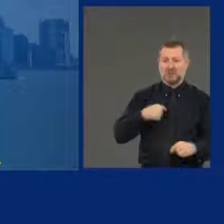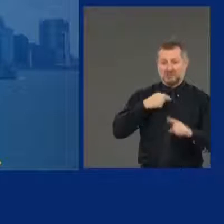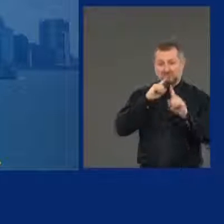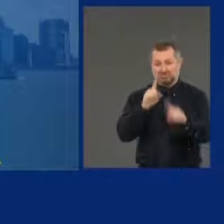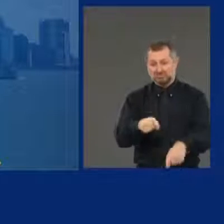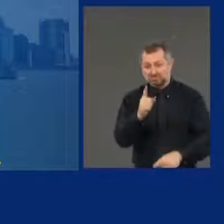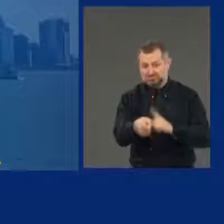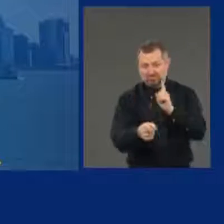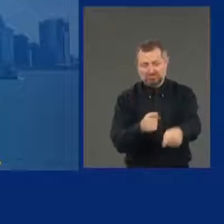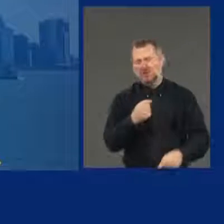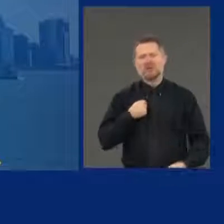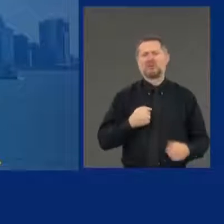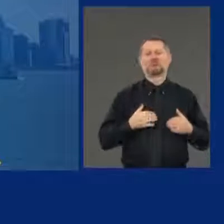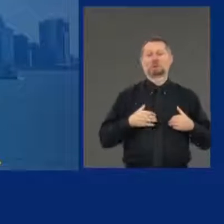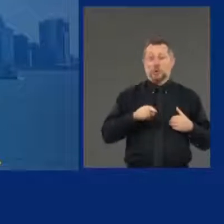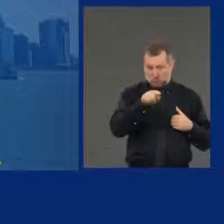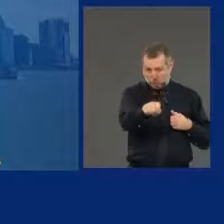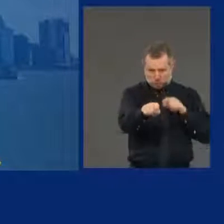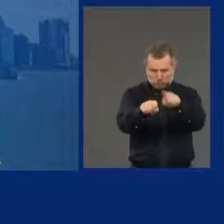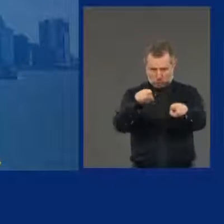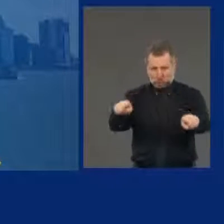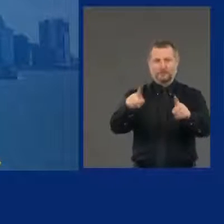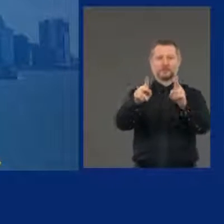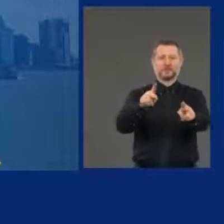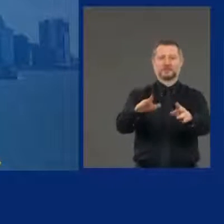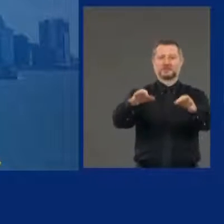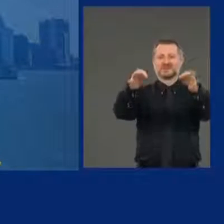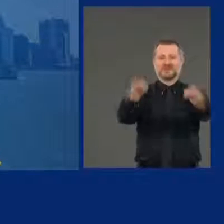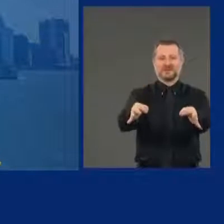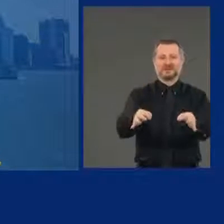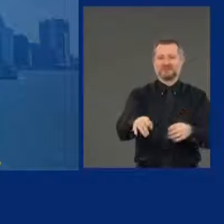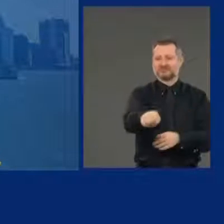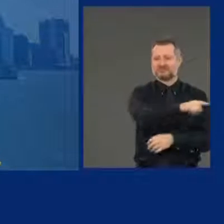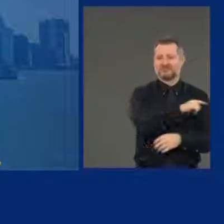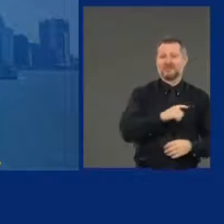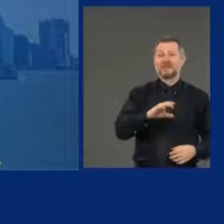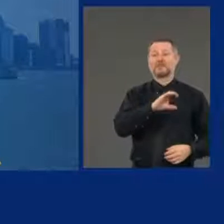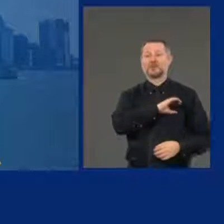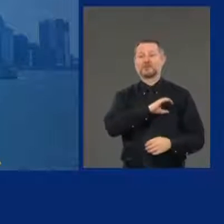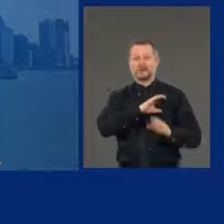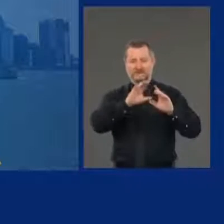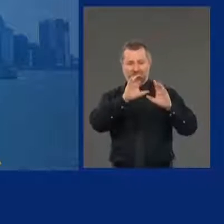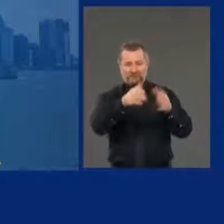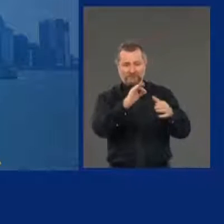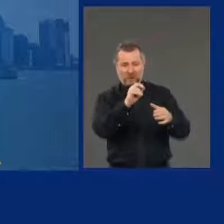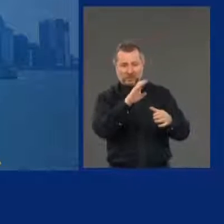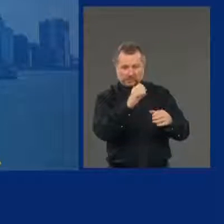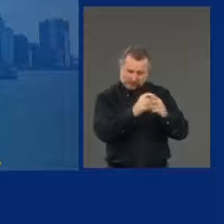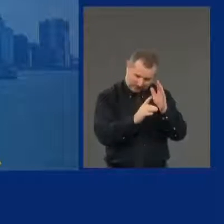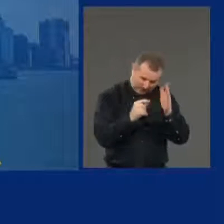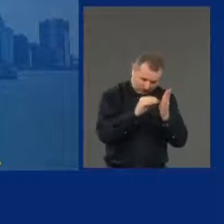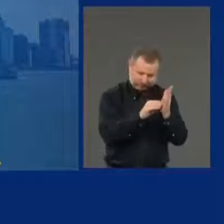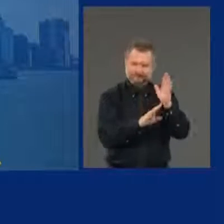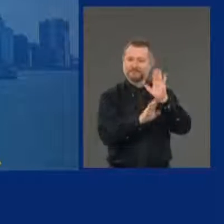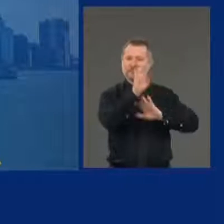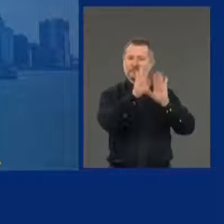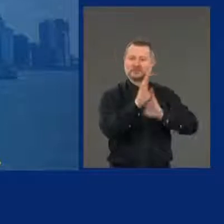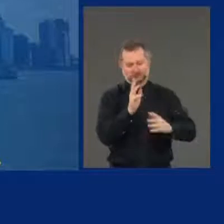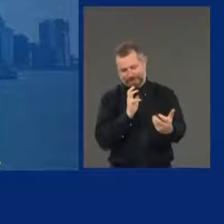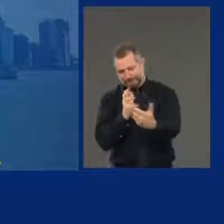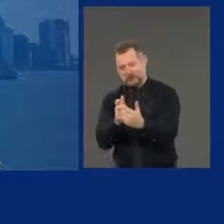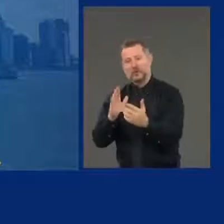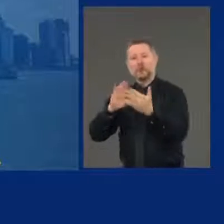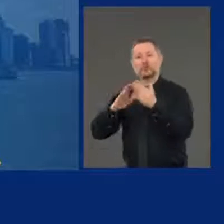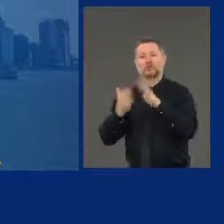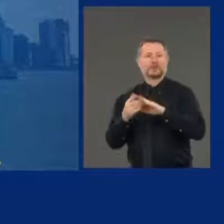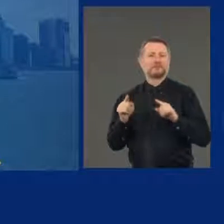do what they want to do. They should design a police force that works for them. It's the only people it has to work for, is